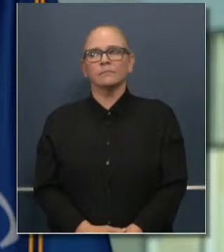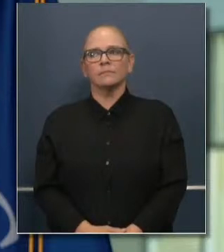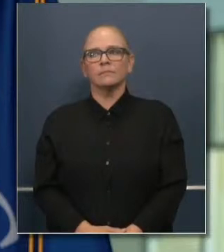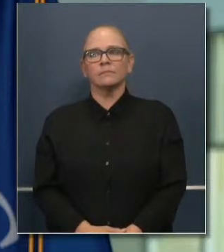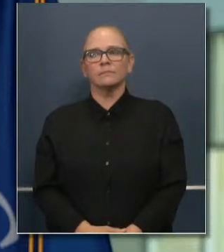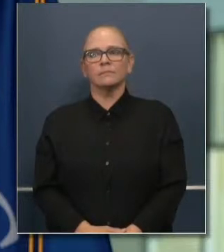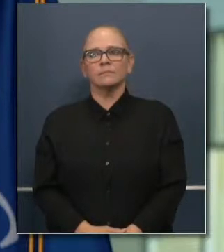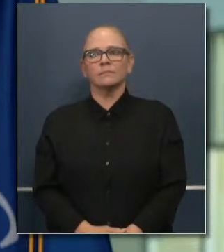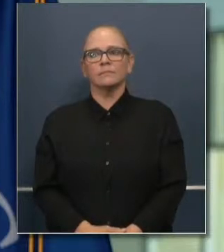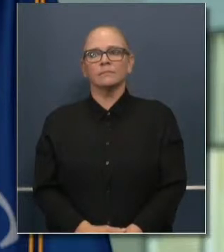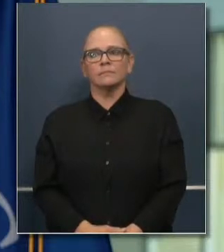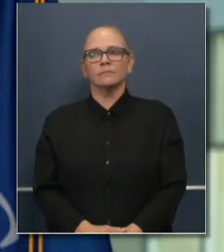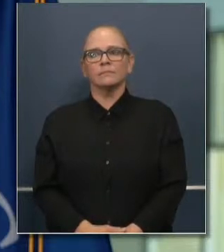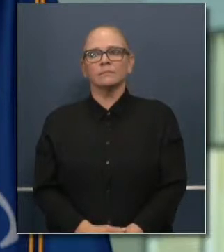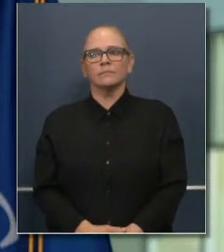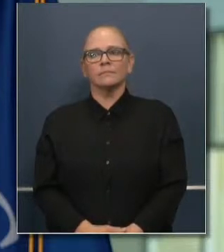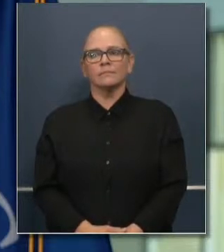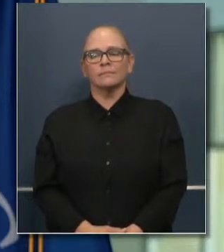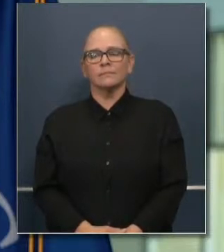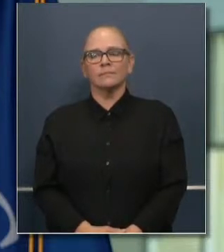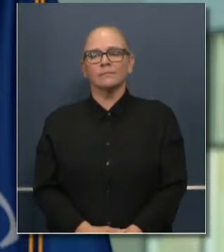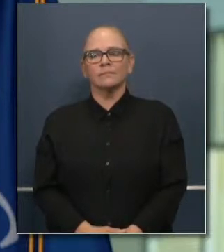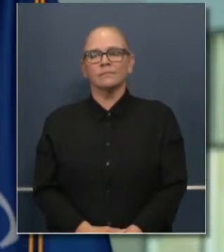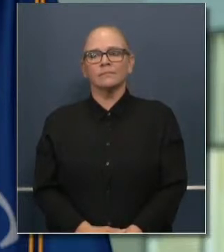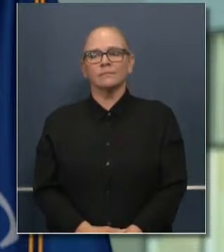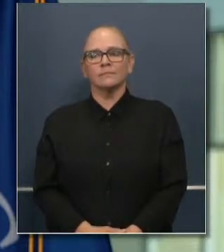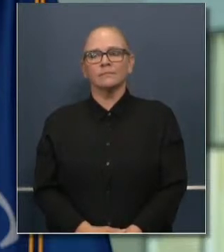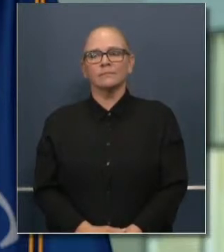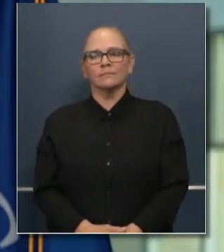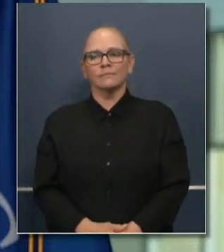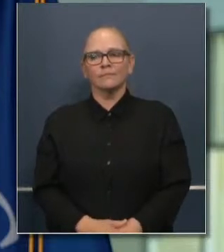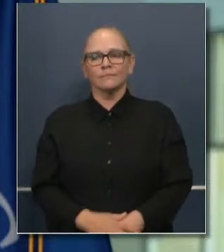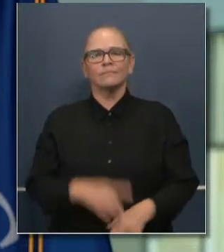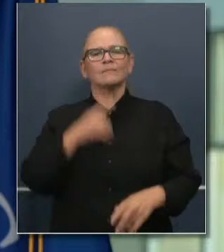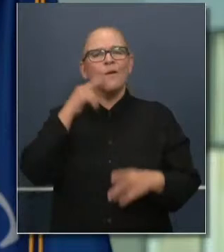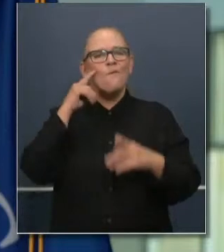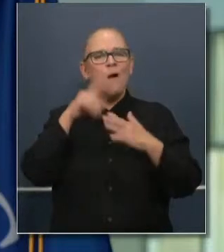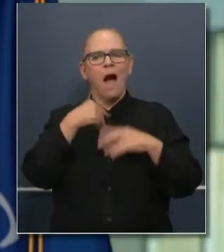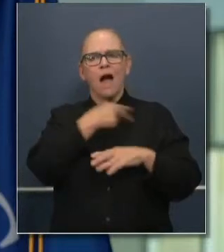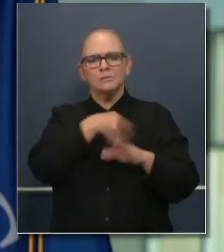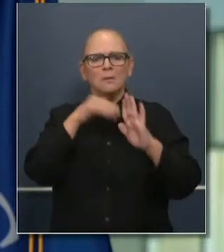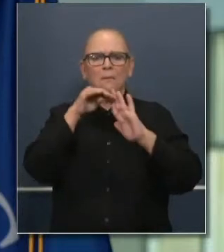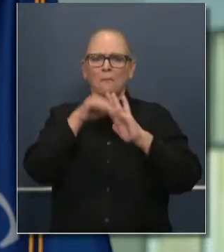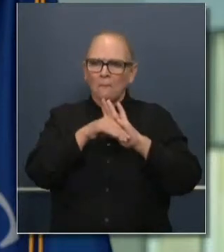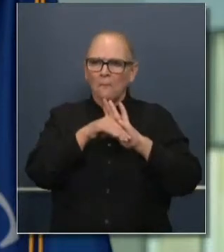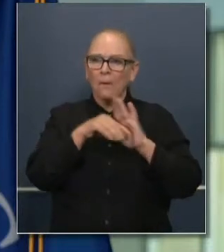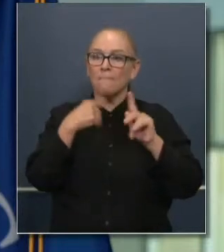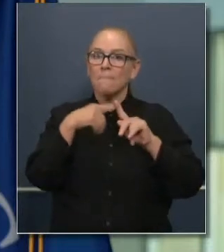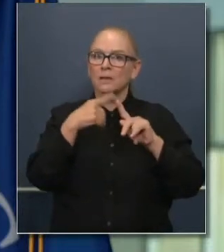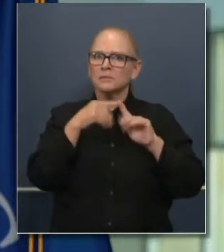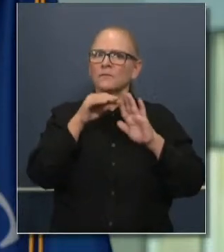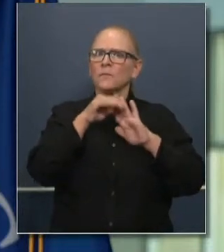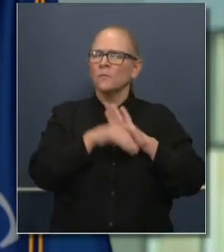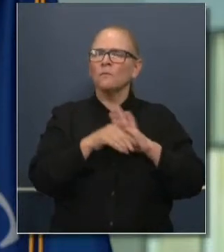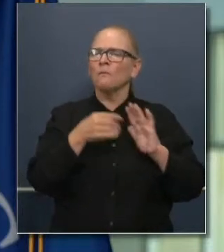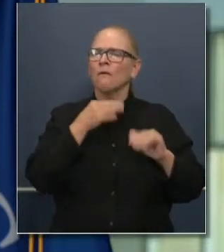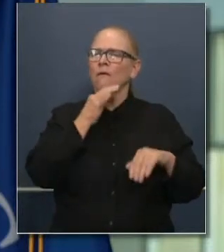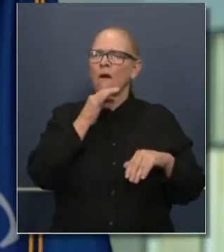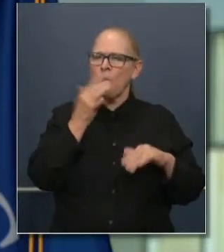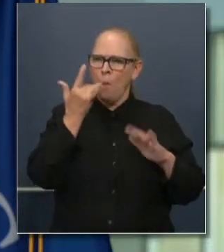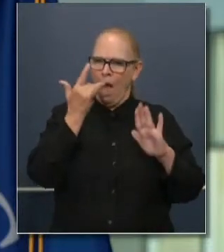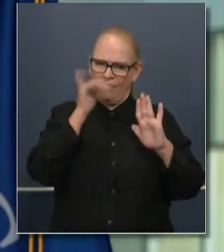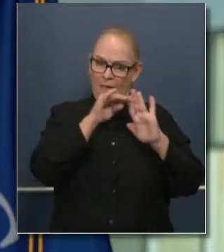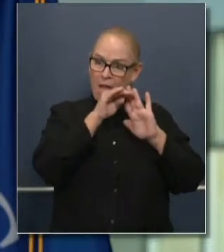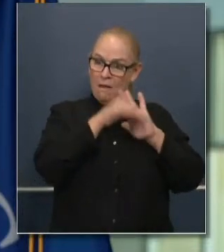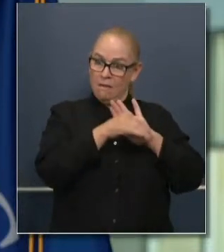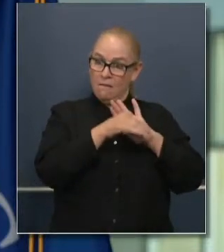hospitalizations, what do you think is making the difference here? Is it enforcement actions at the local and the state level, as you were talking about? Is